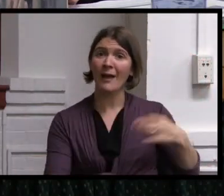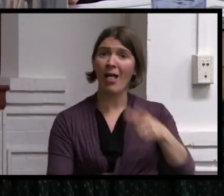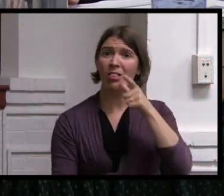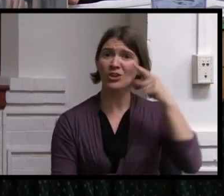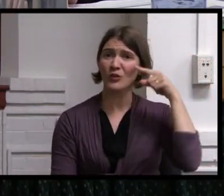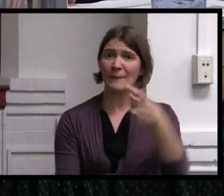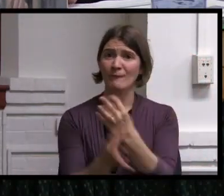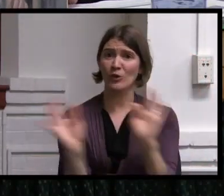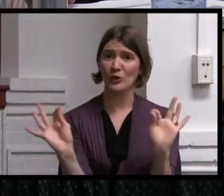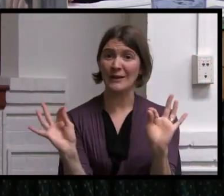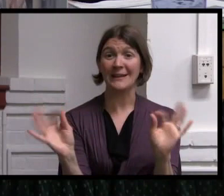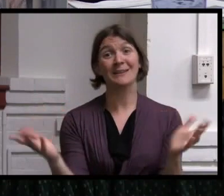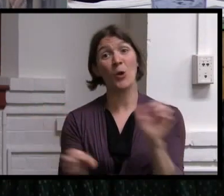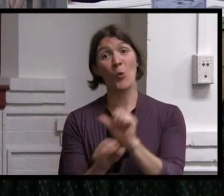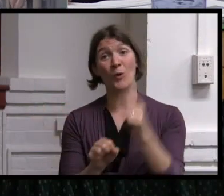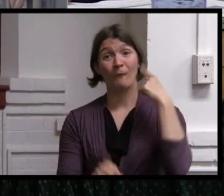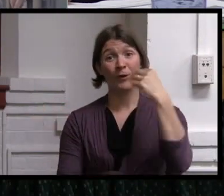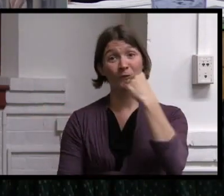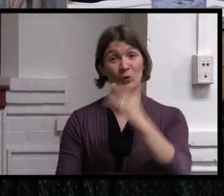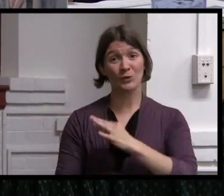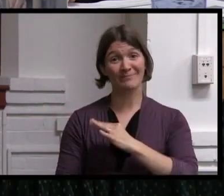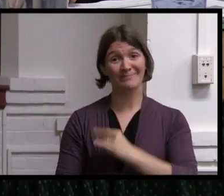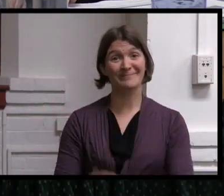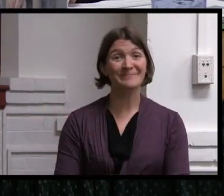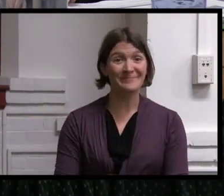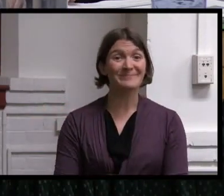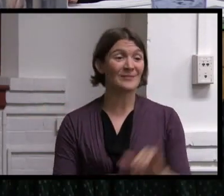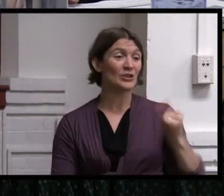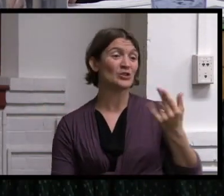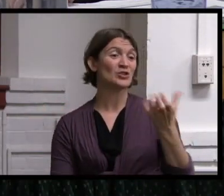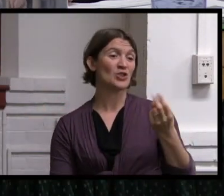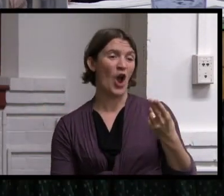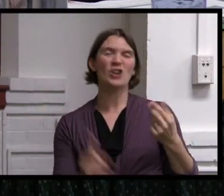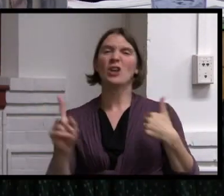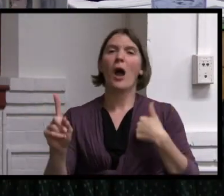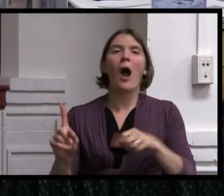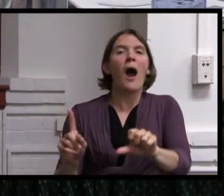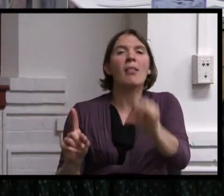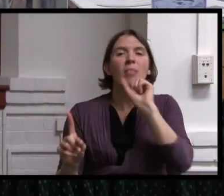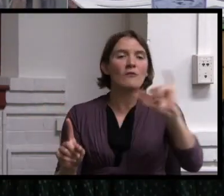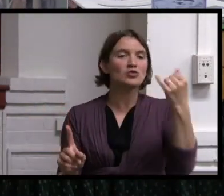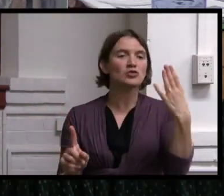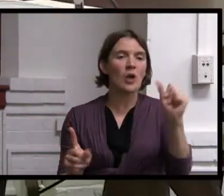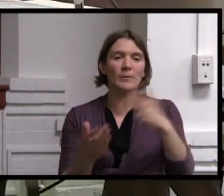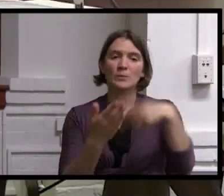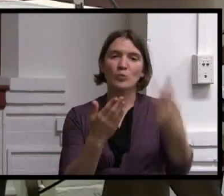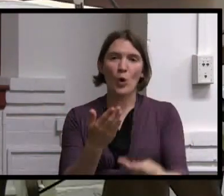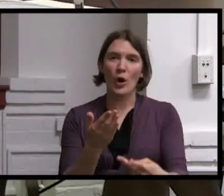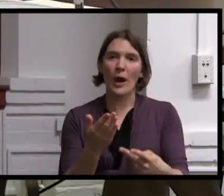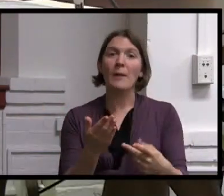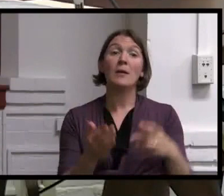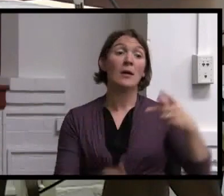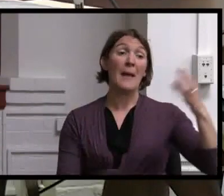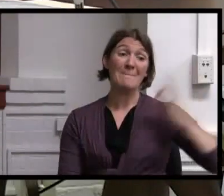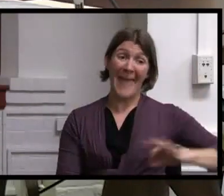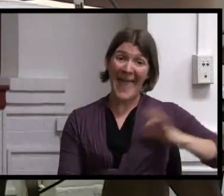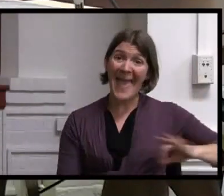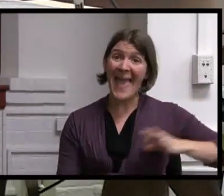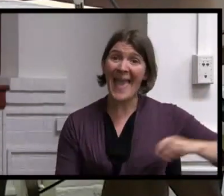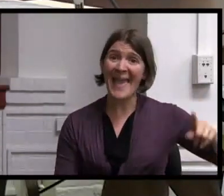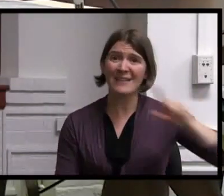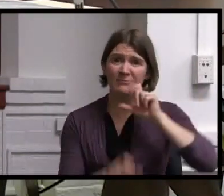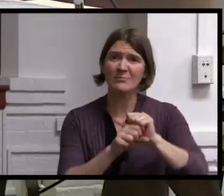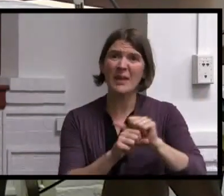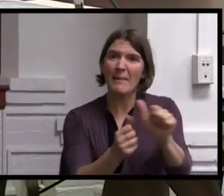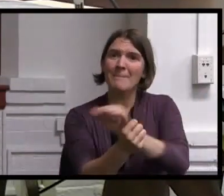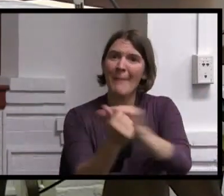lunch. So absolutely, I'm a huge fan of the jobs program, and I think it's interesting to note that Portland, Maine